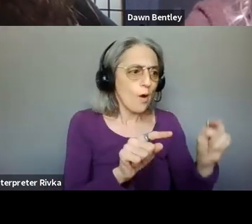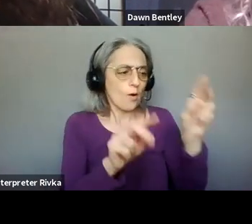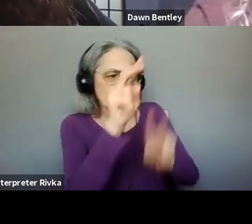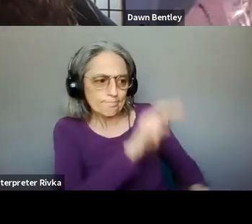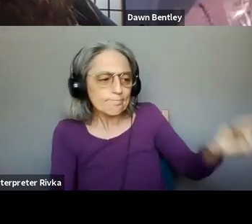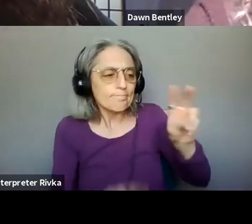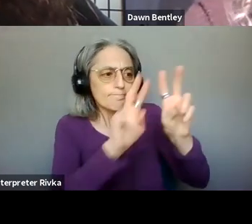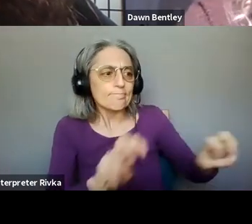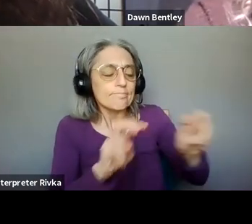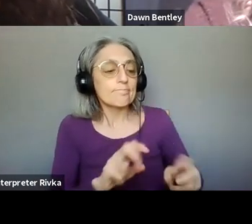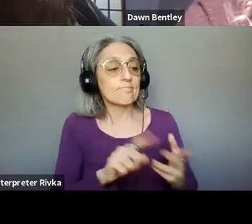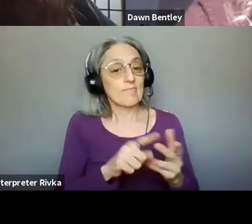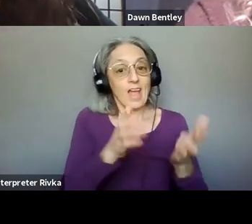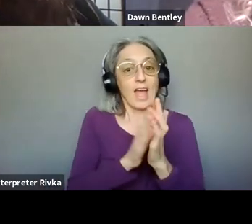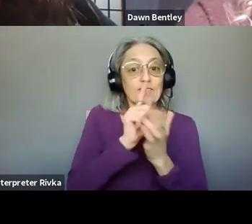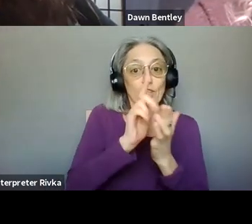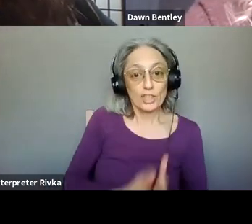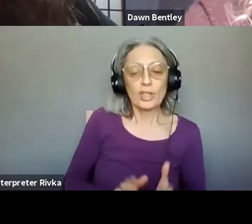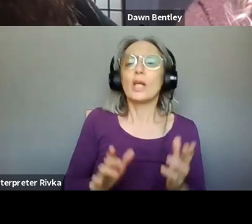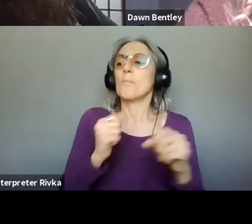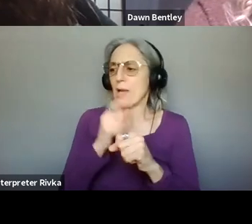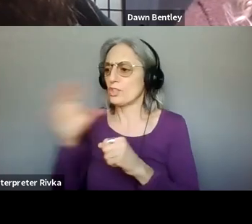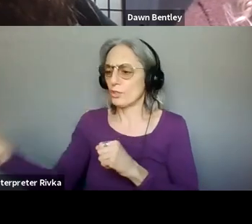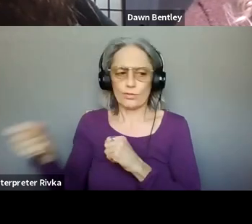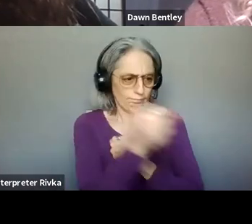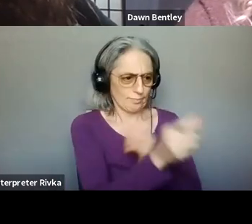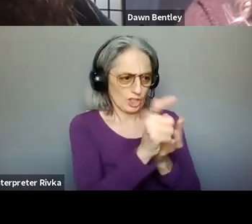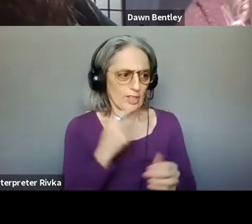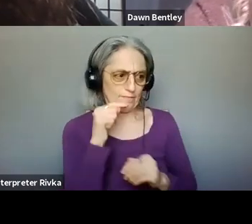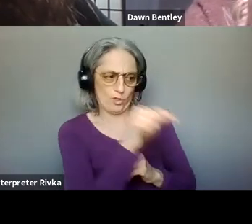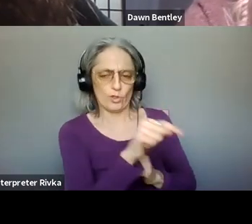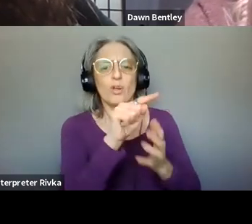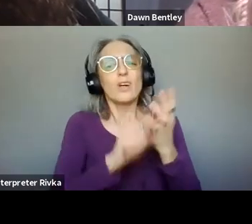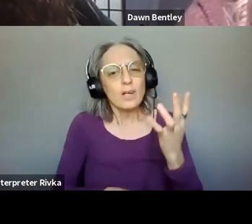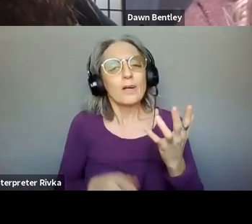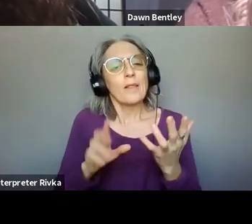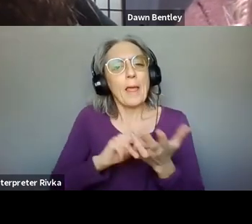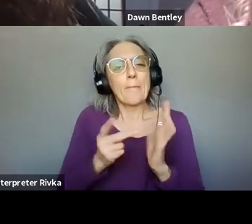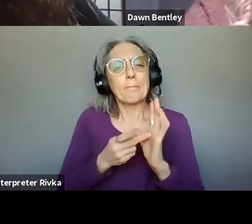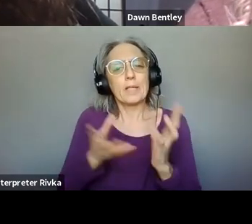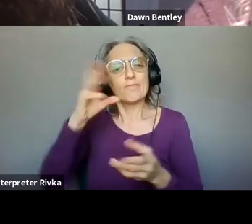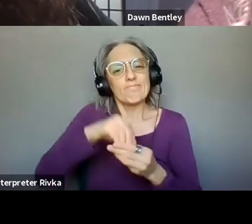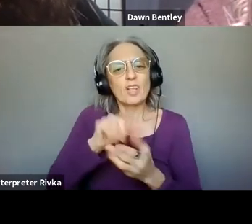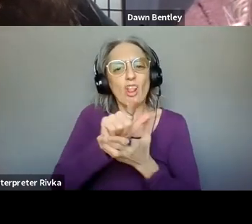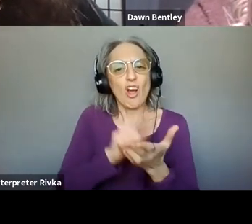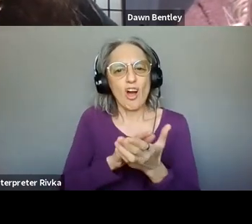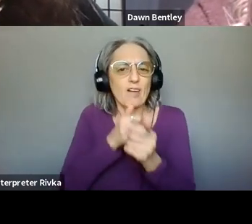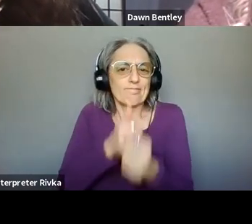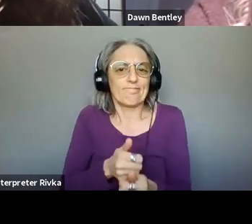attorney that we get that done. We make sure that all the rights that Maggie was talking about earlier, and she should be talking about some other ones, I